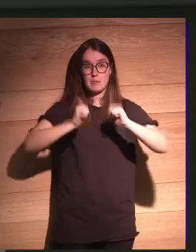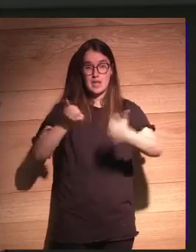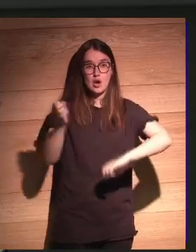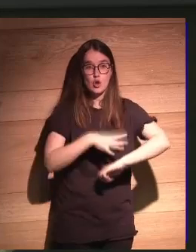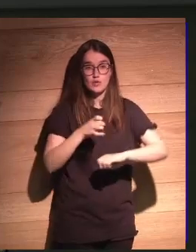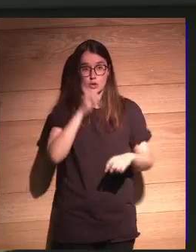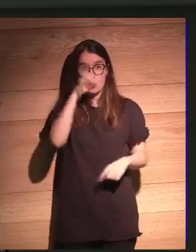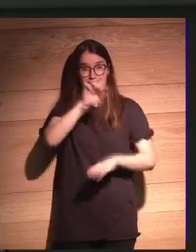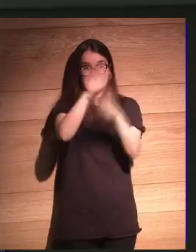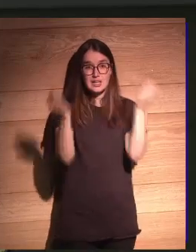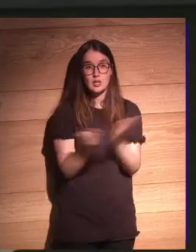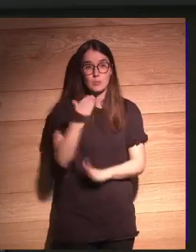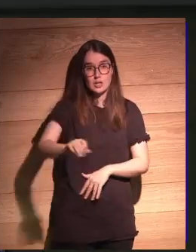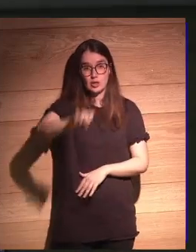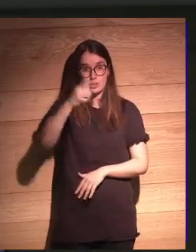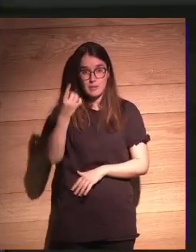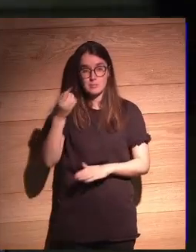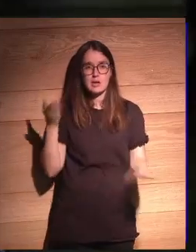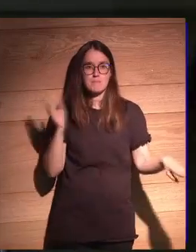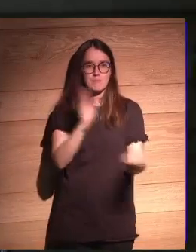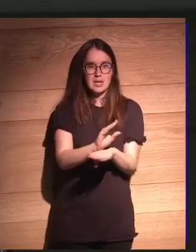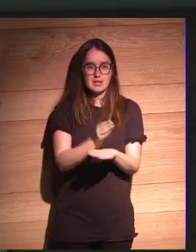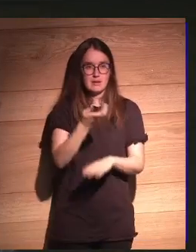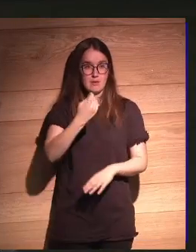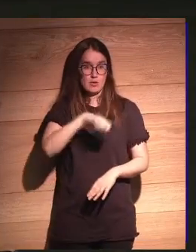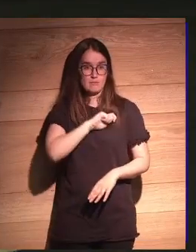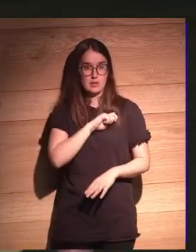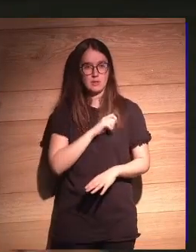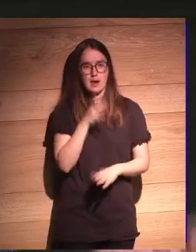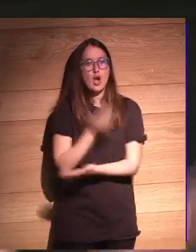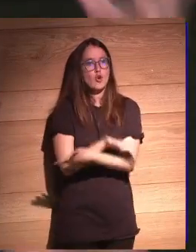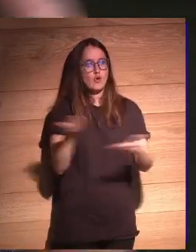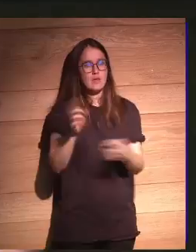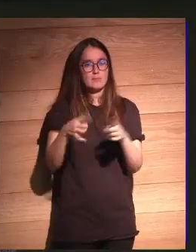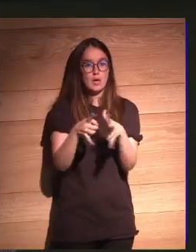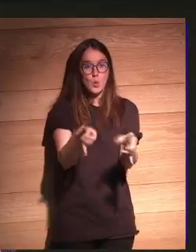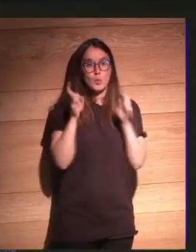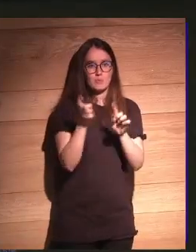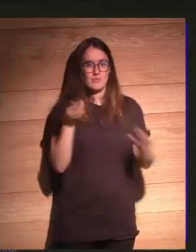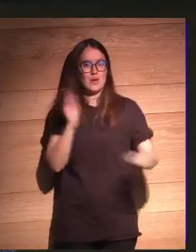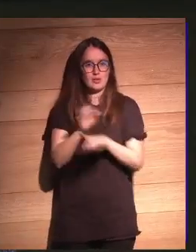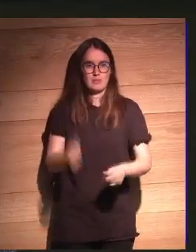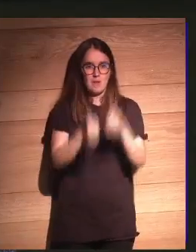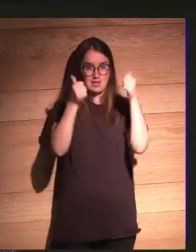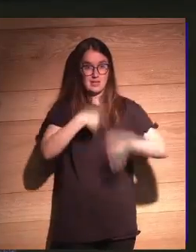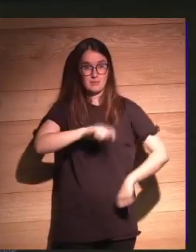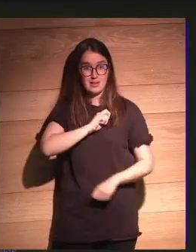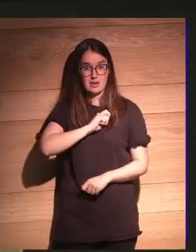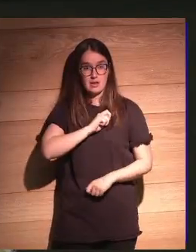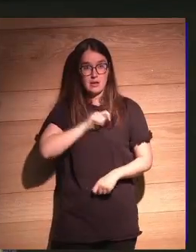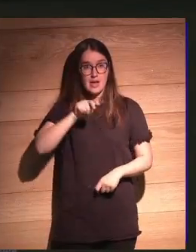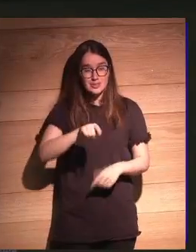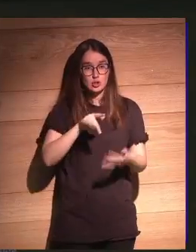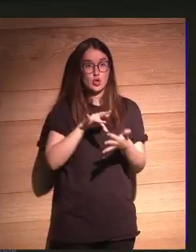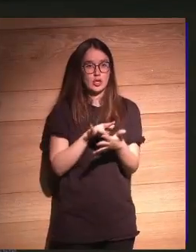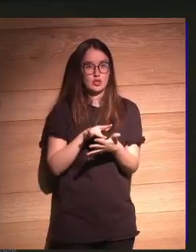reforms, they need to have international vulture funds, the most important one, investing in this country, so we had confidence and to get more investment in the